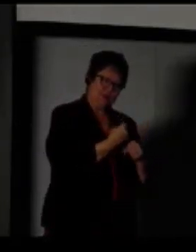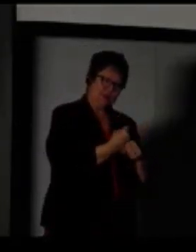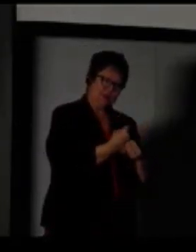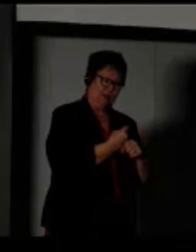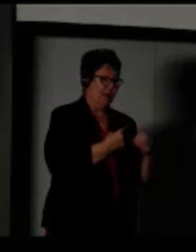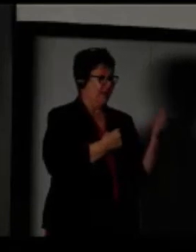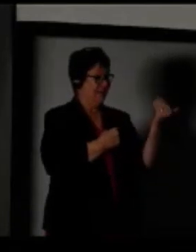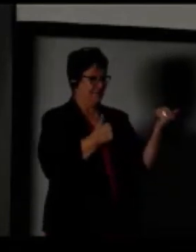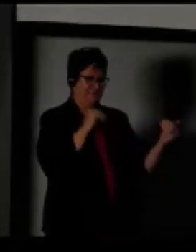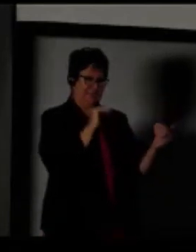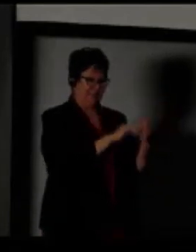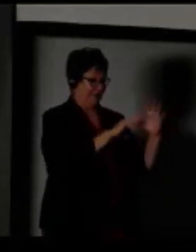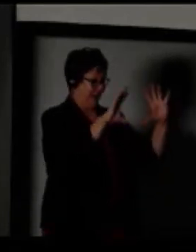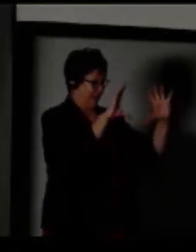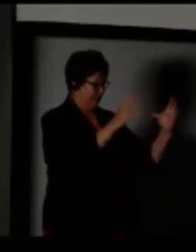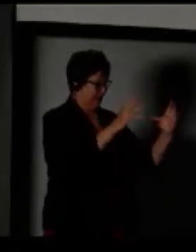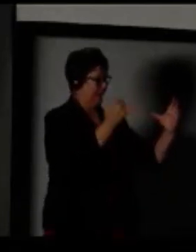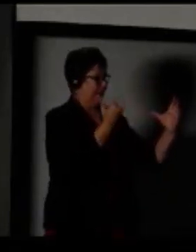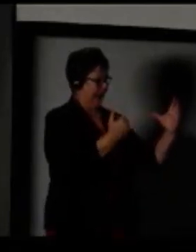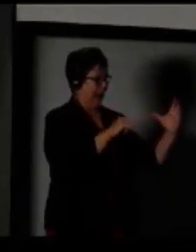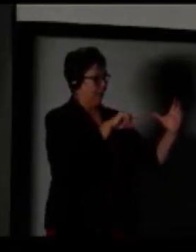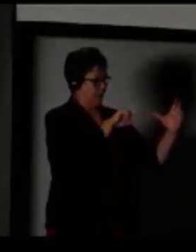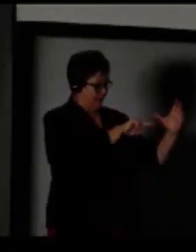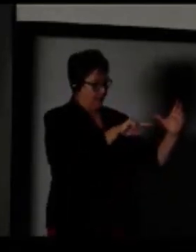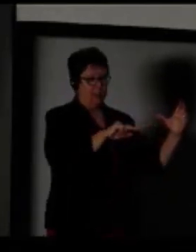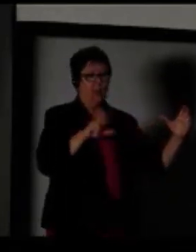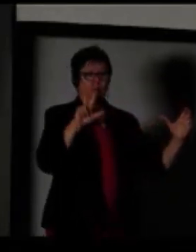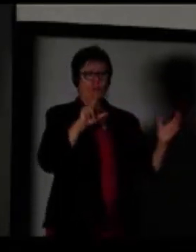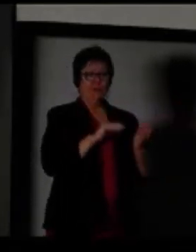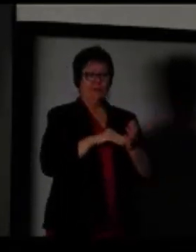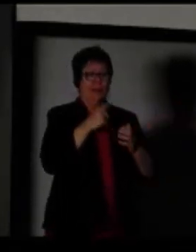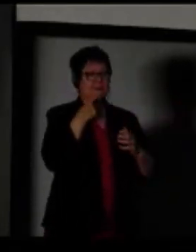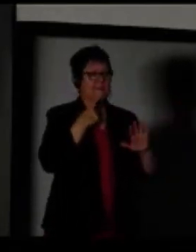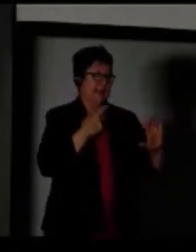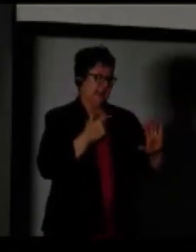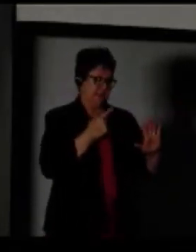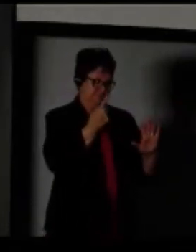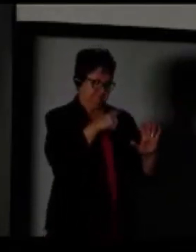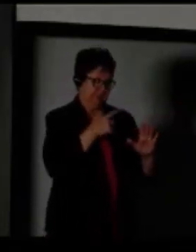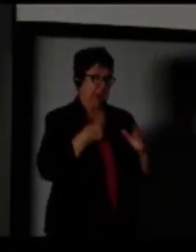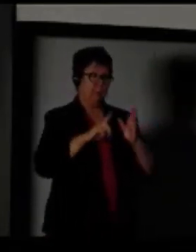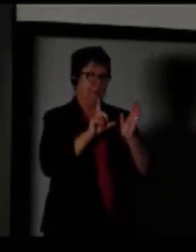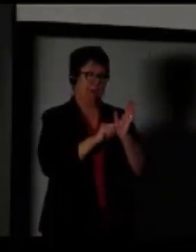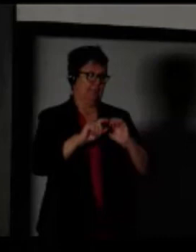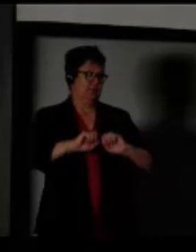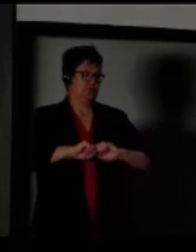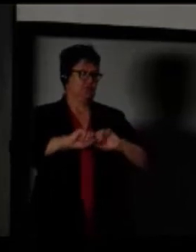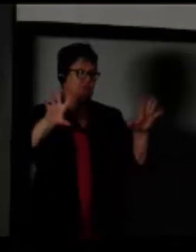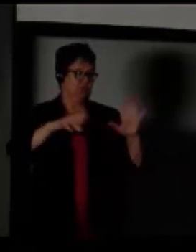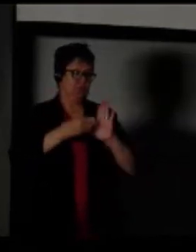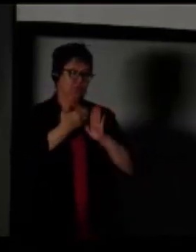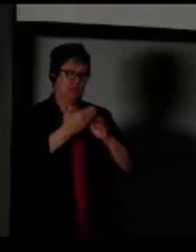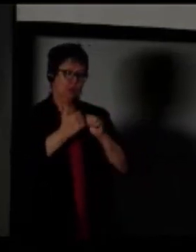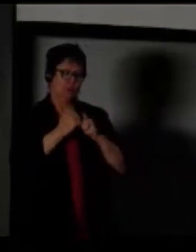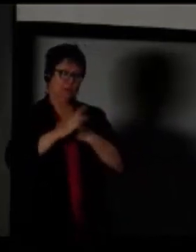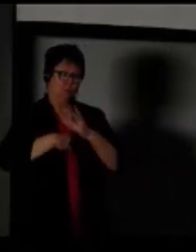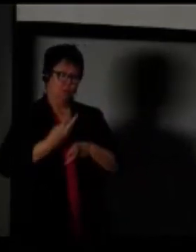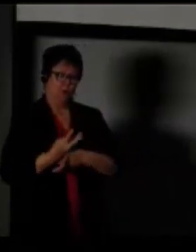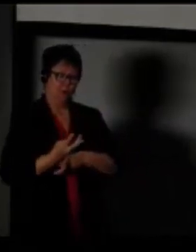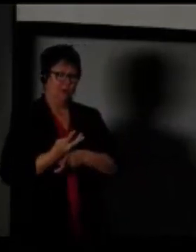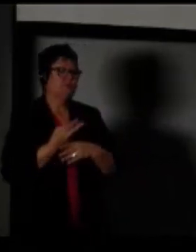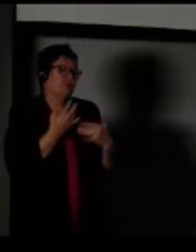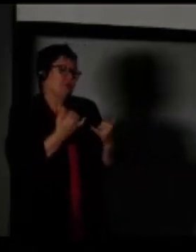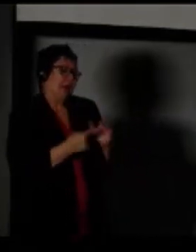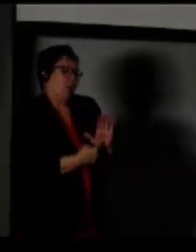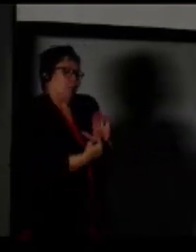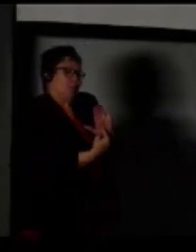collections, 3,000 people have said, I want to publish it and share it with the world. So what I want to do now is just show